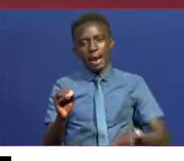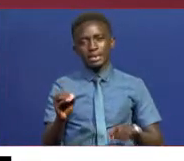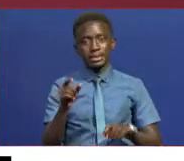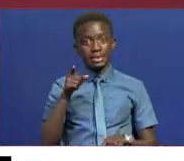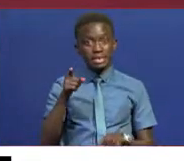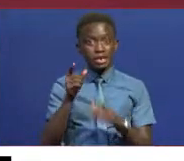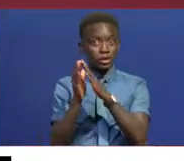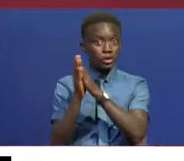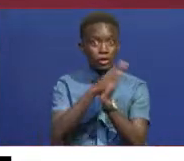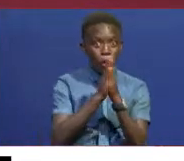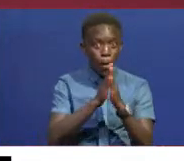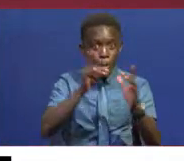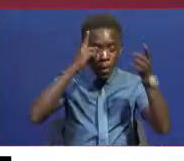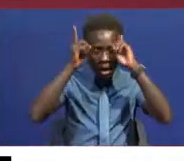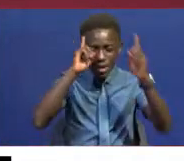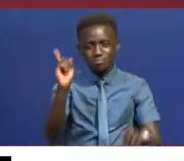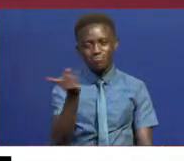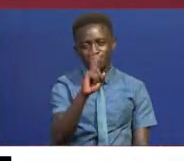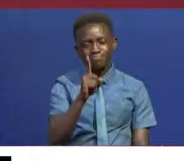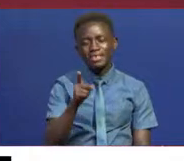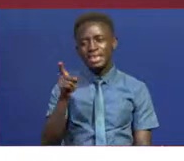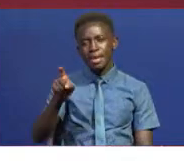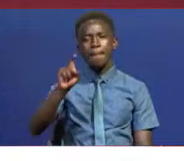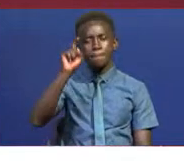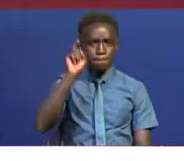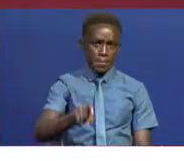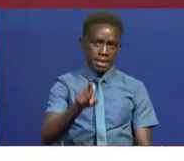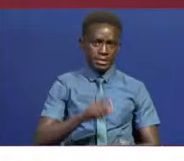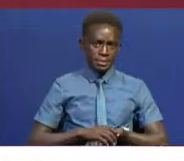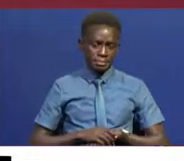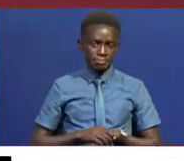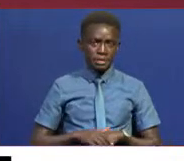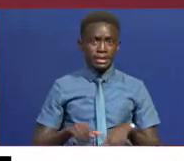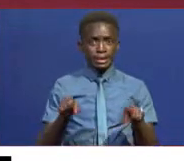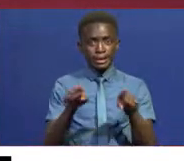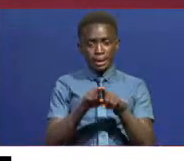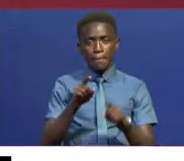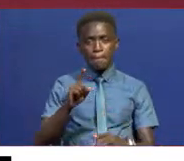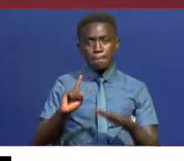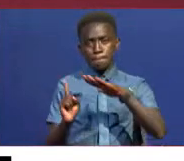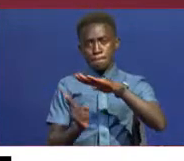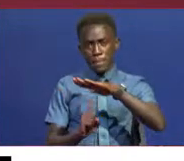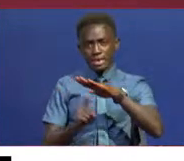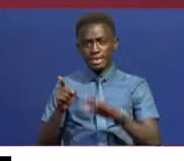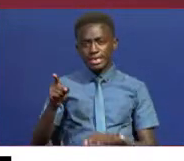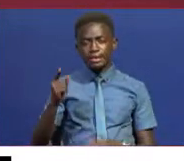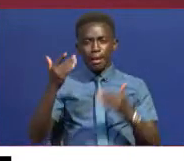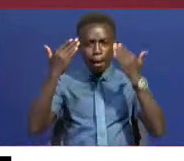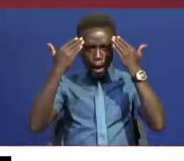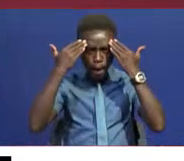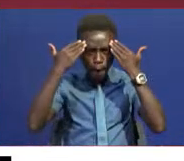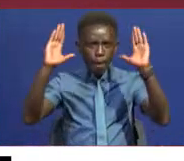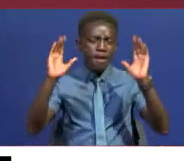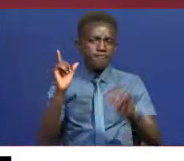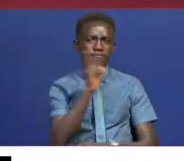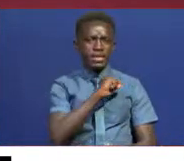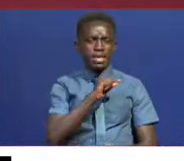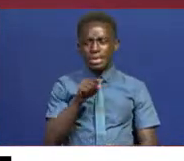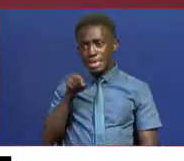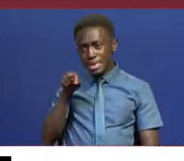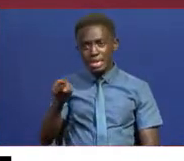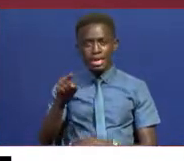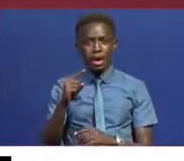imperative. And in this regard, the ministry is also cognizant of the fact that this is not the only